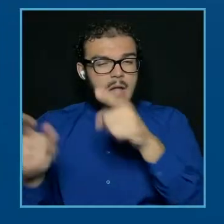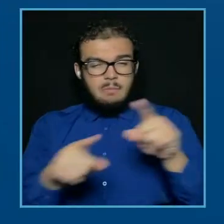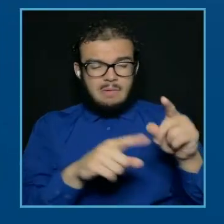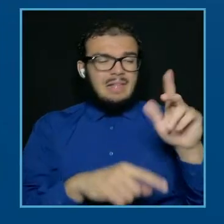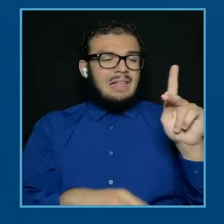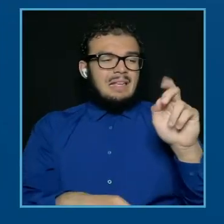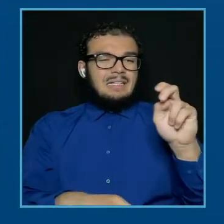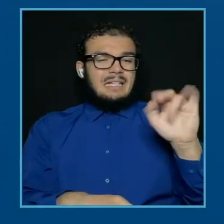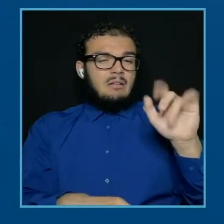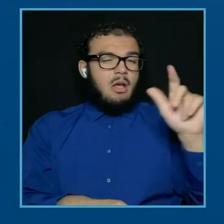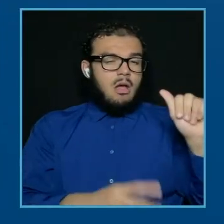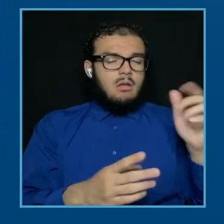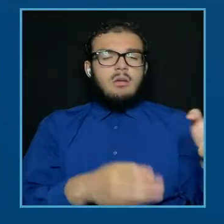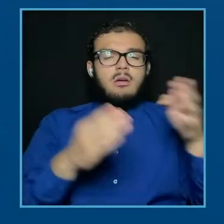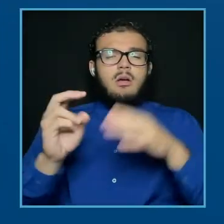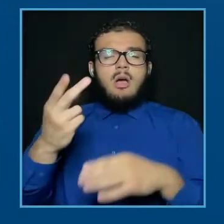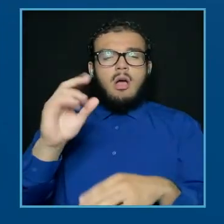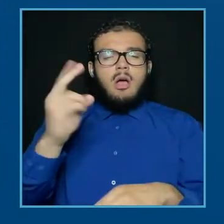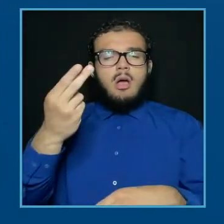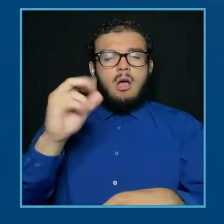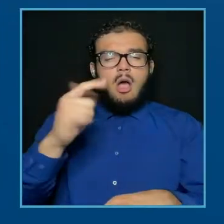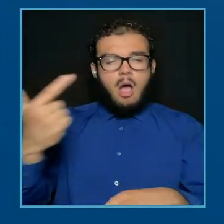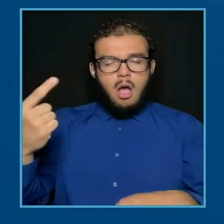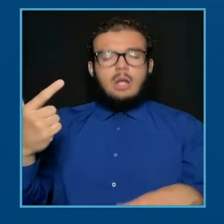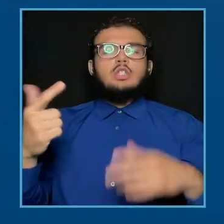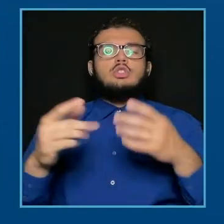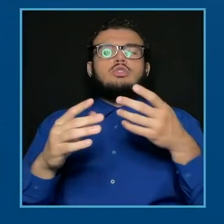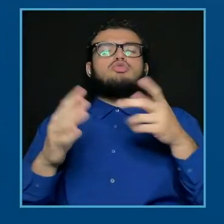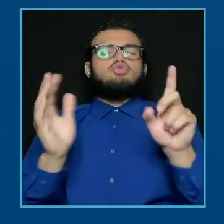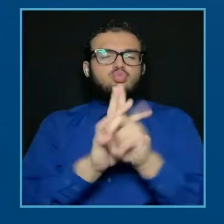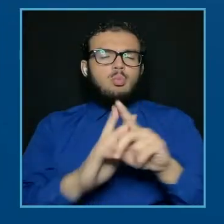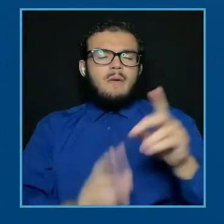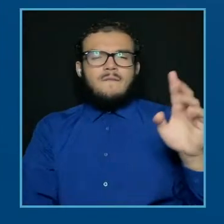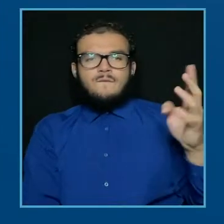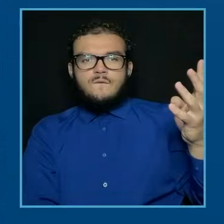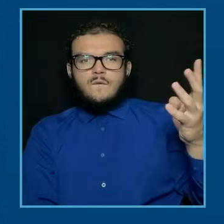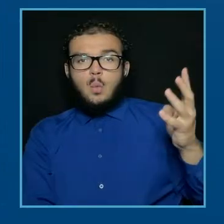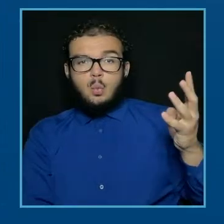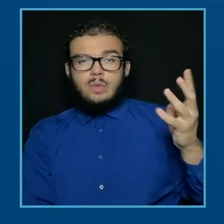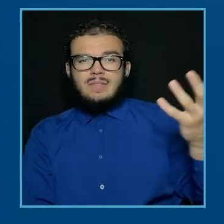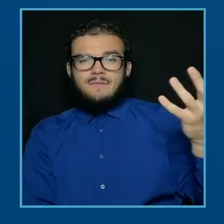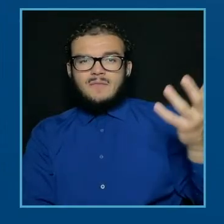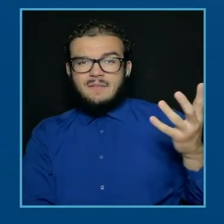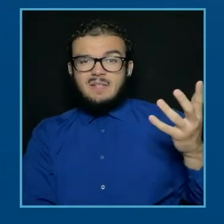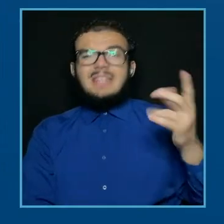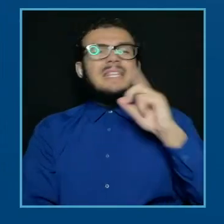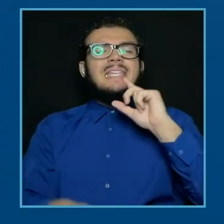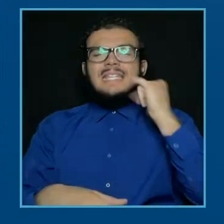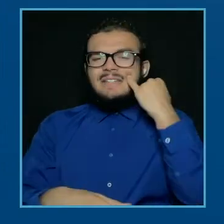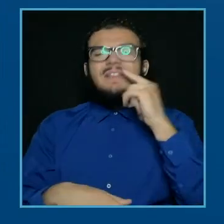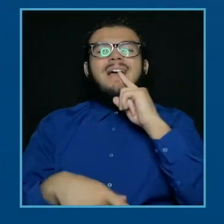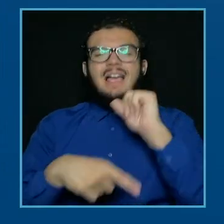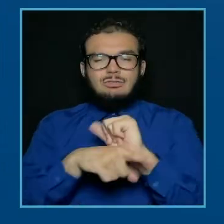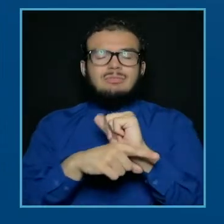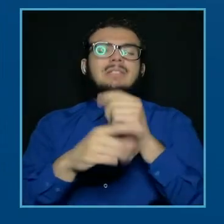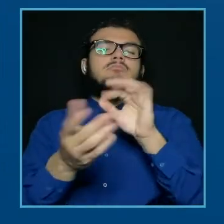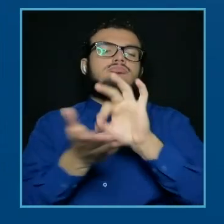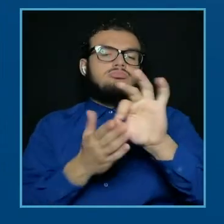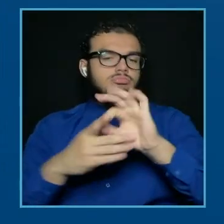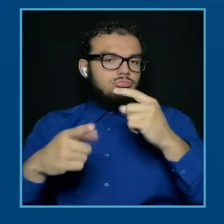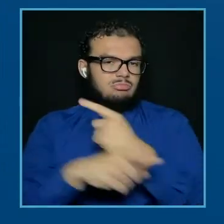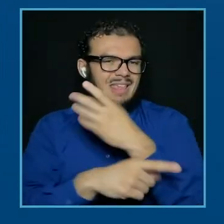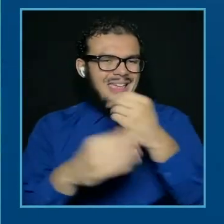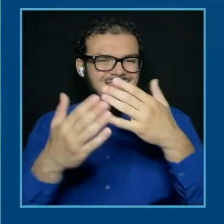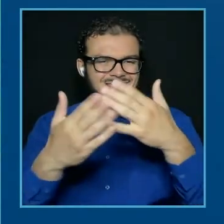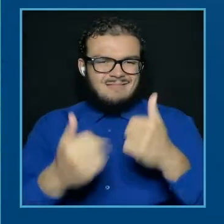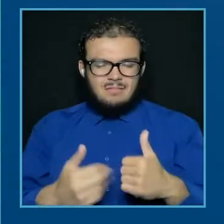Hogg would have come in 4th and 5th place in that balloting if it had been properly separated and counted. Do you agree with